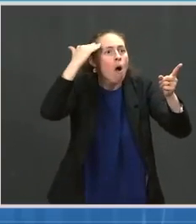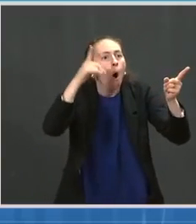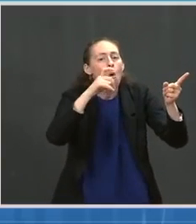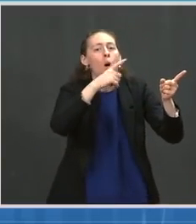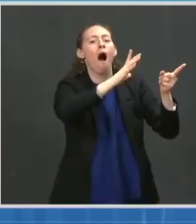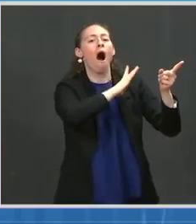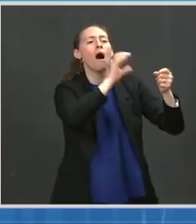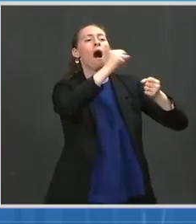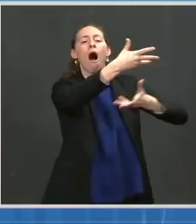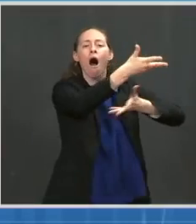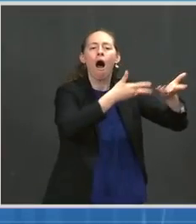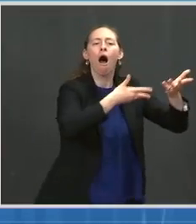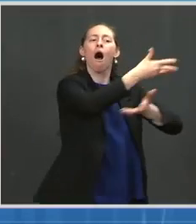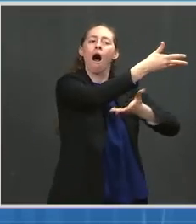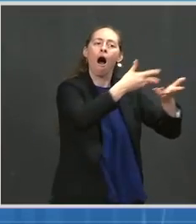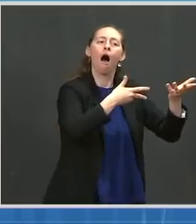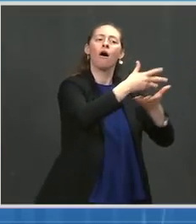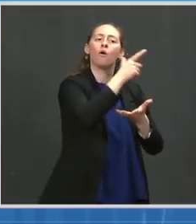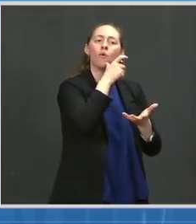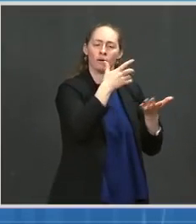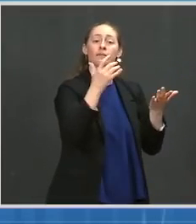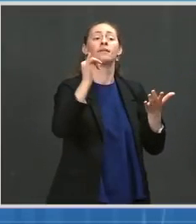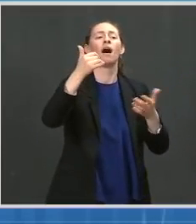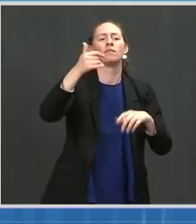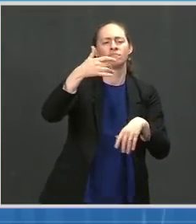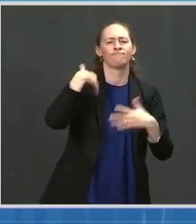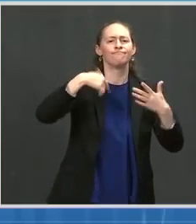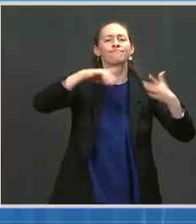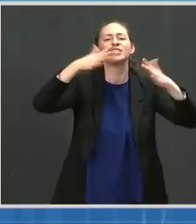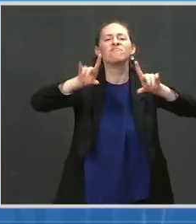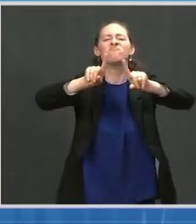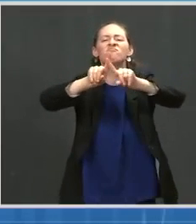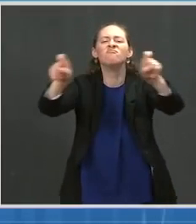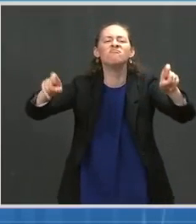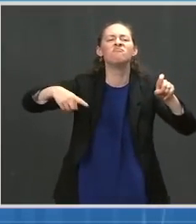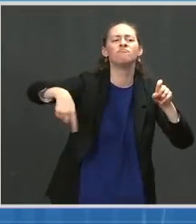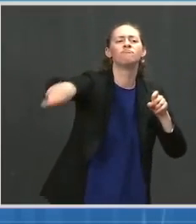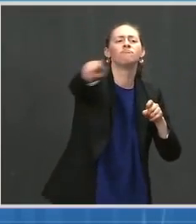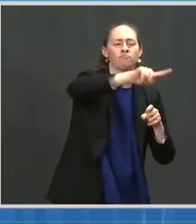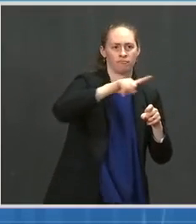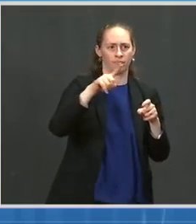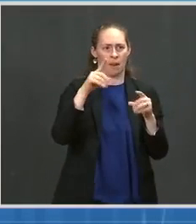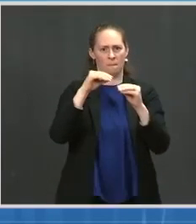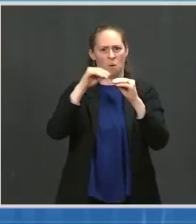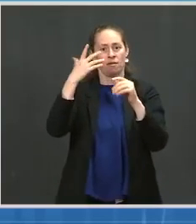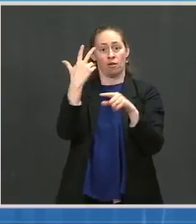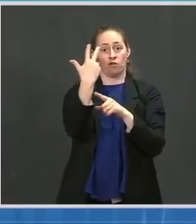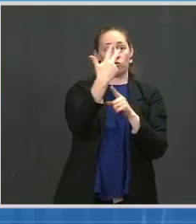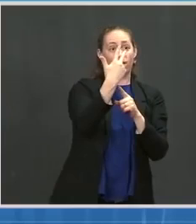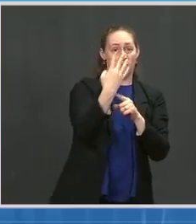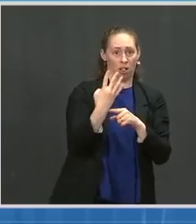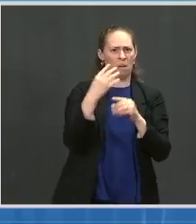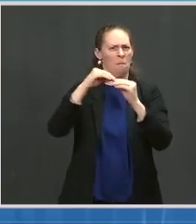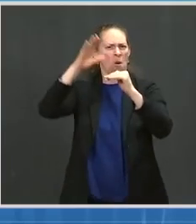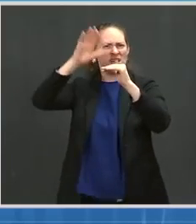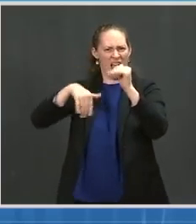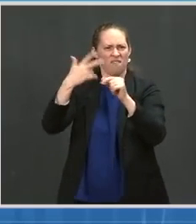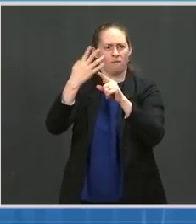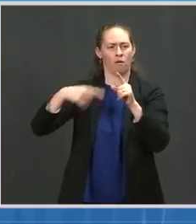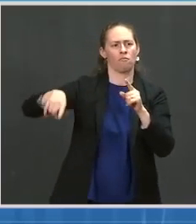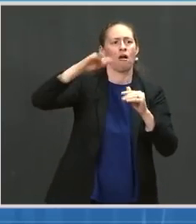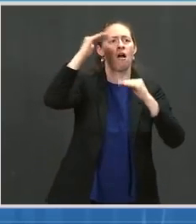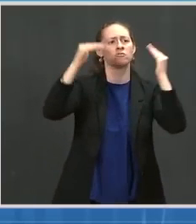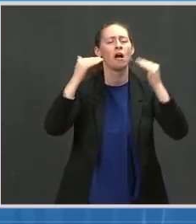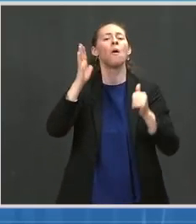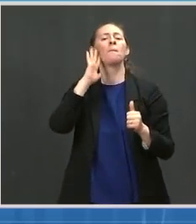For example, a survey in January showed that more than 3 in 4 adults in the United States have said they would likely turn to a doctor or nurse